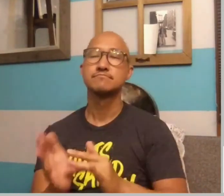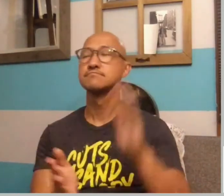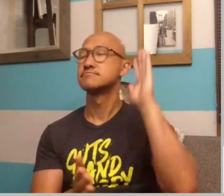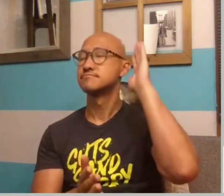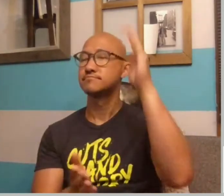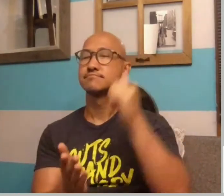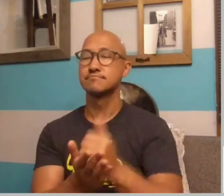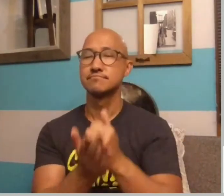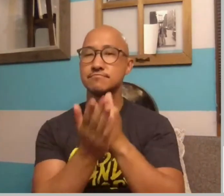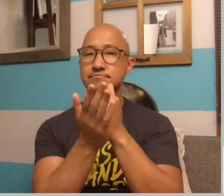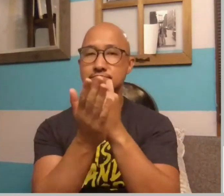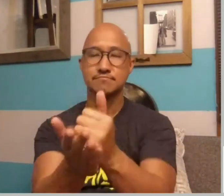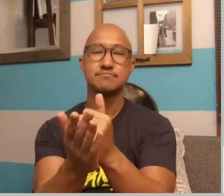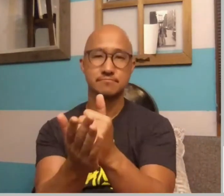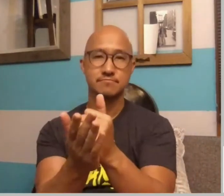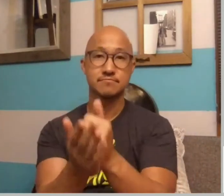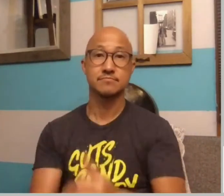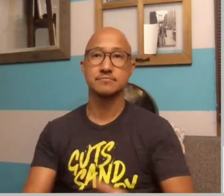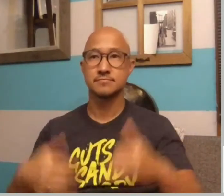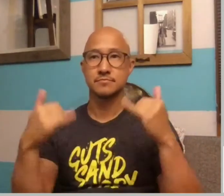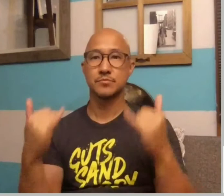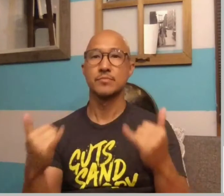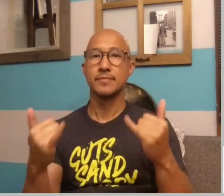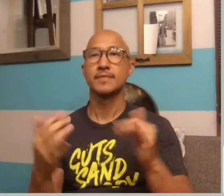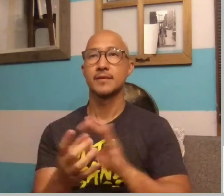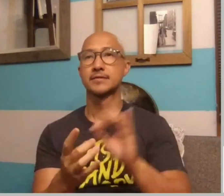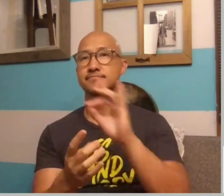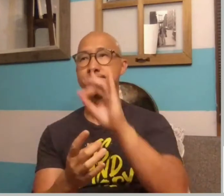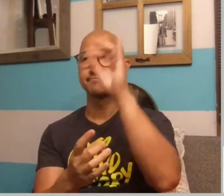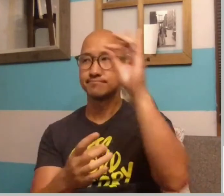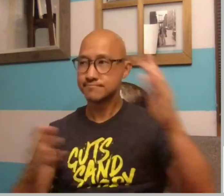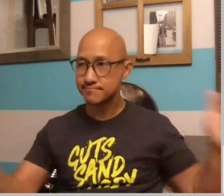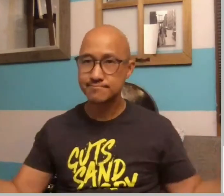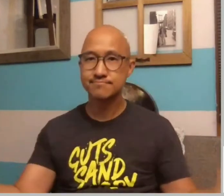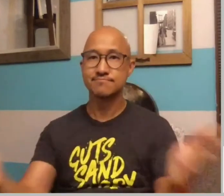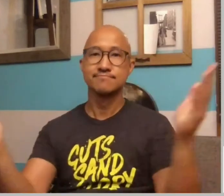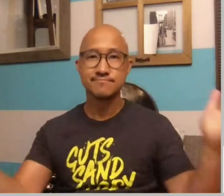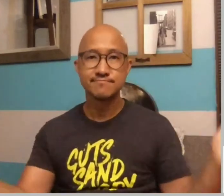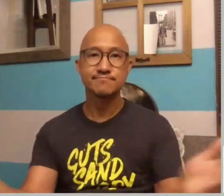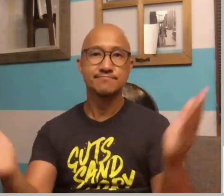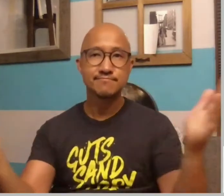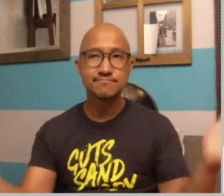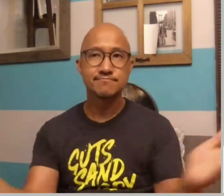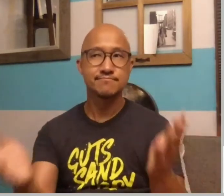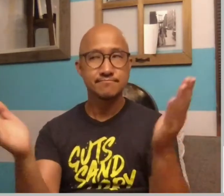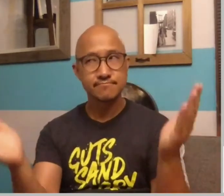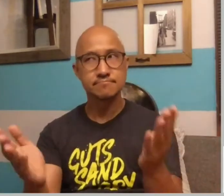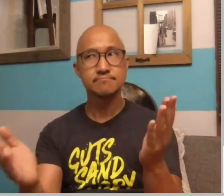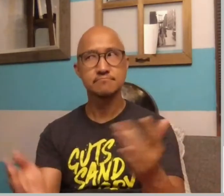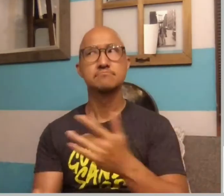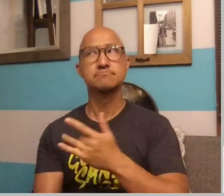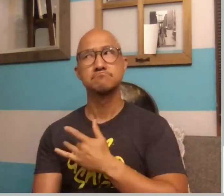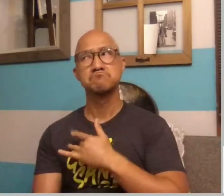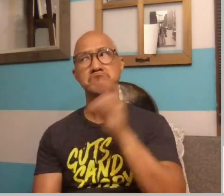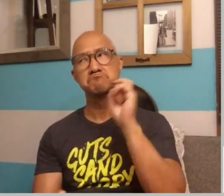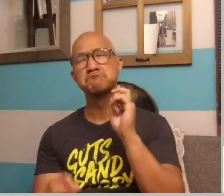And even right now, the Spirit is continuously doing your heavy lifting as long as your heart is in the right